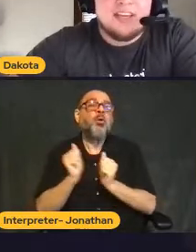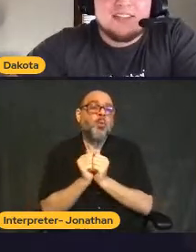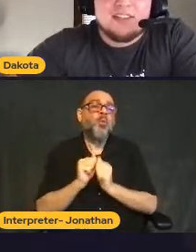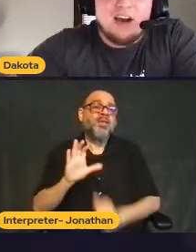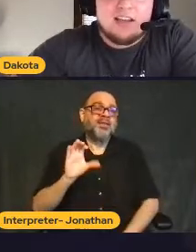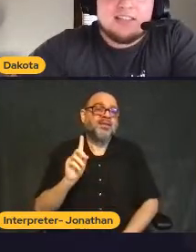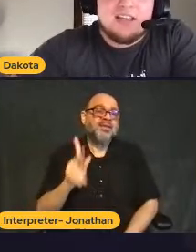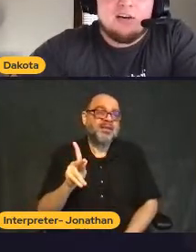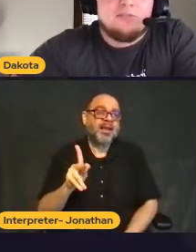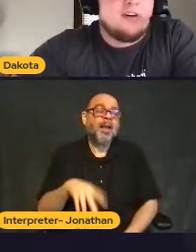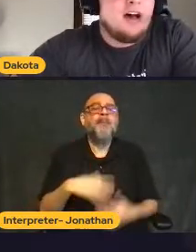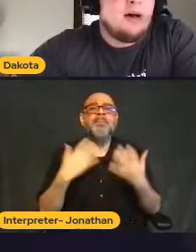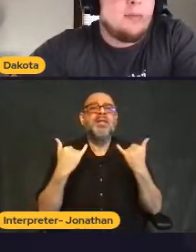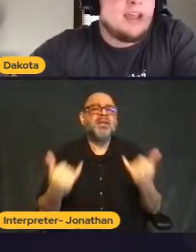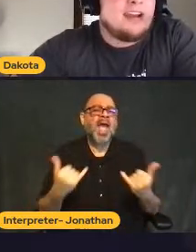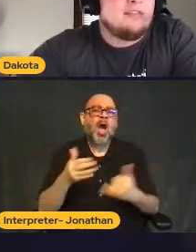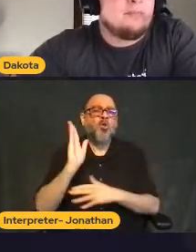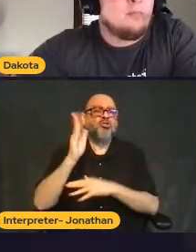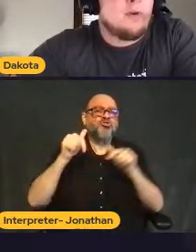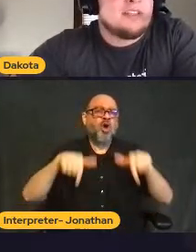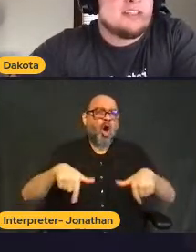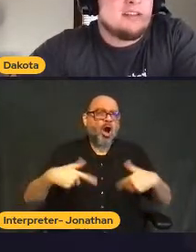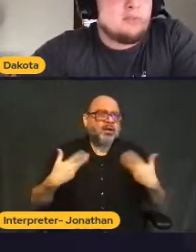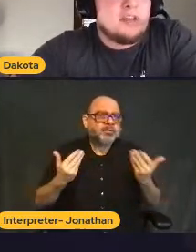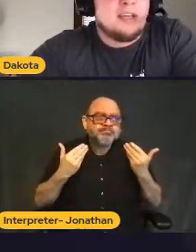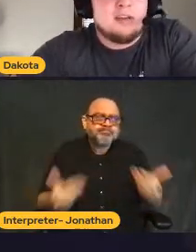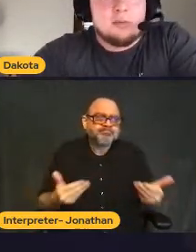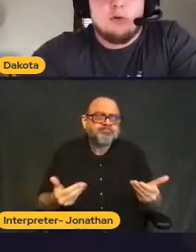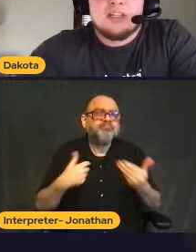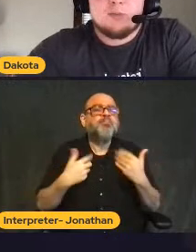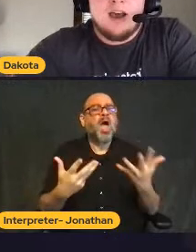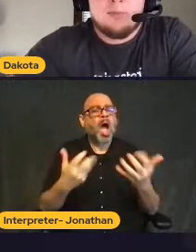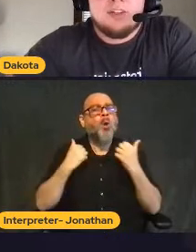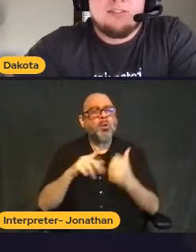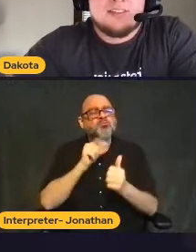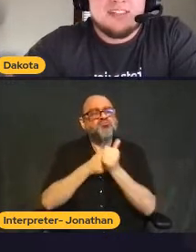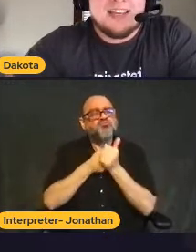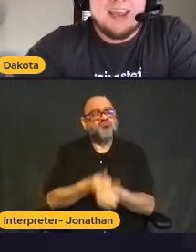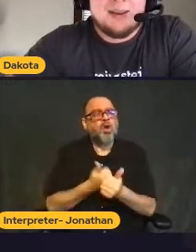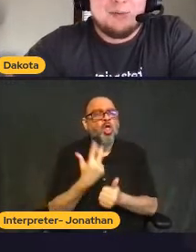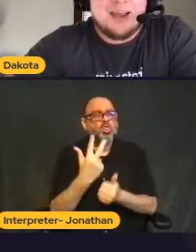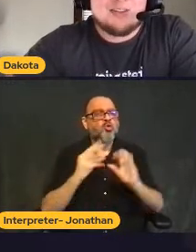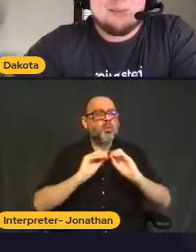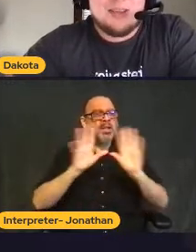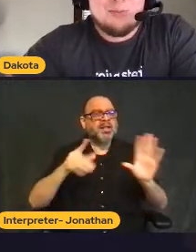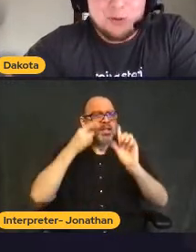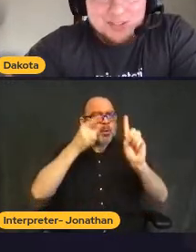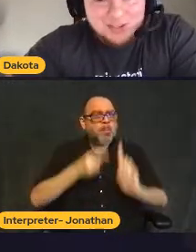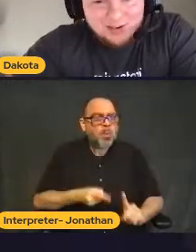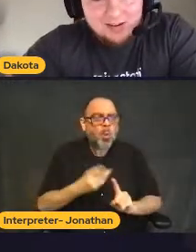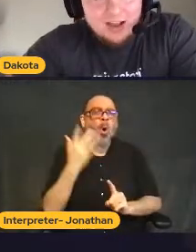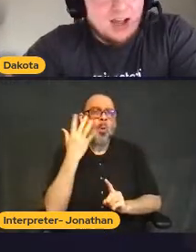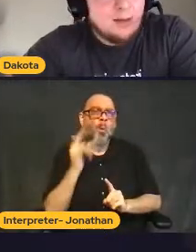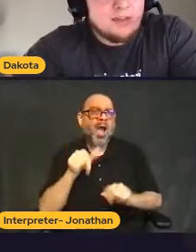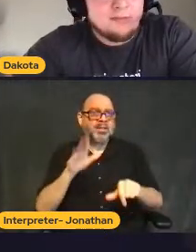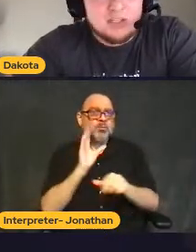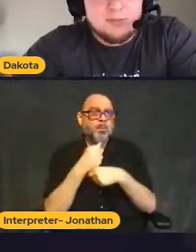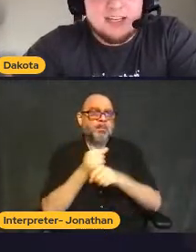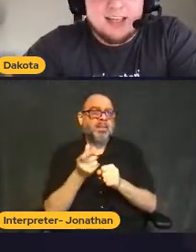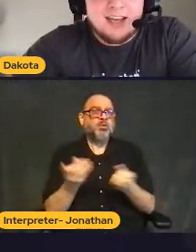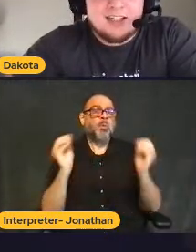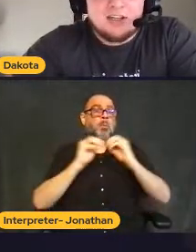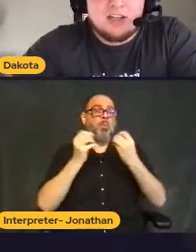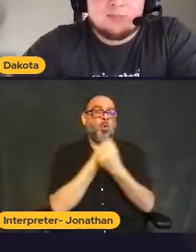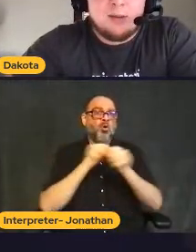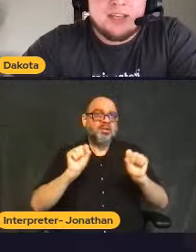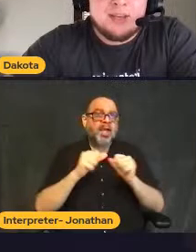So diving into the talk itself, I kind of wanted to stick to 3 clear points why I believe the CDK will actually make you more secure. And the first